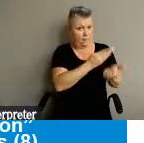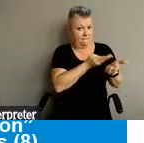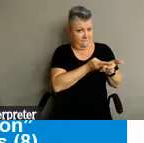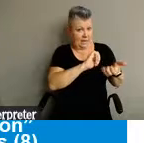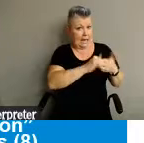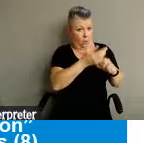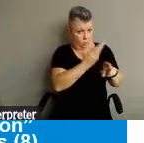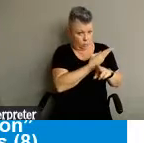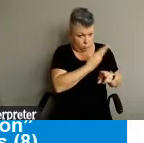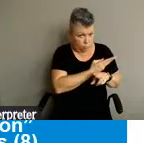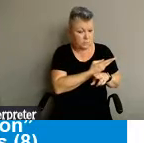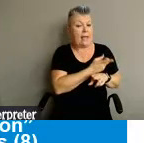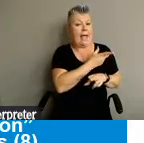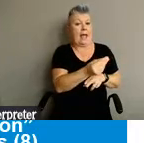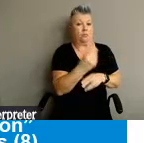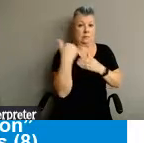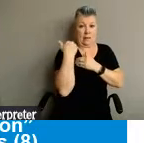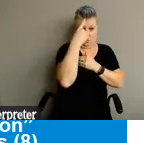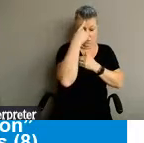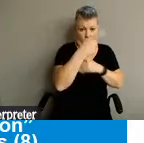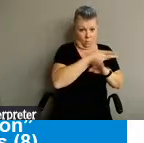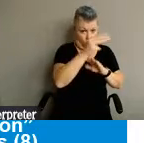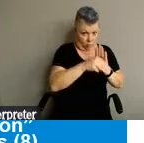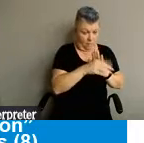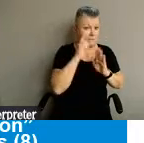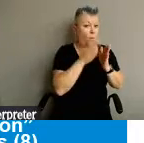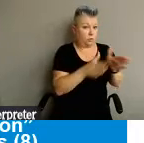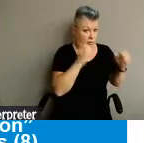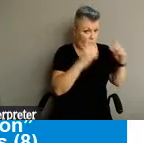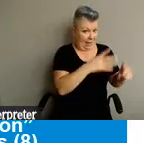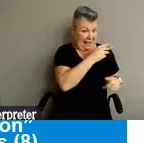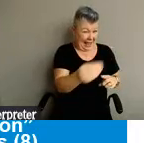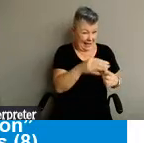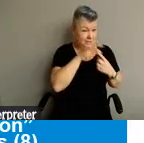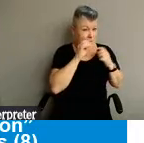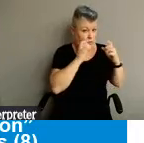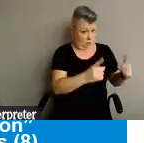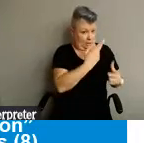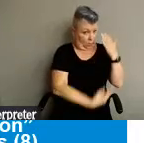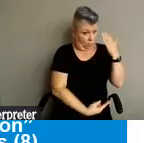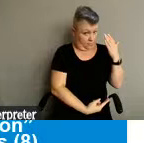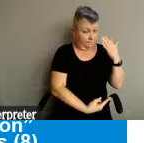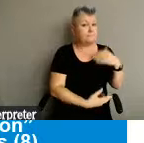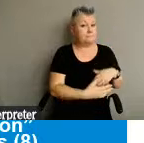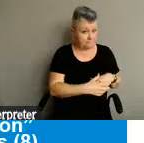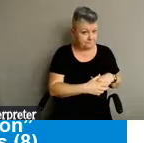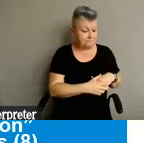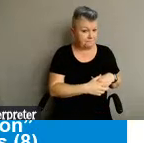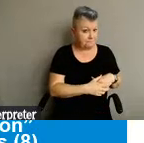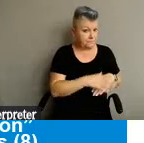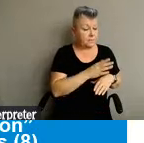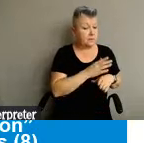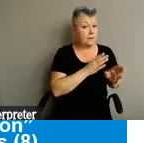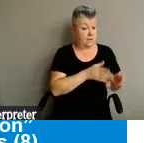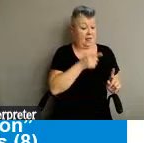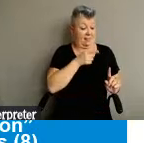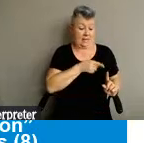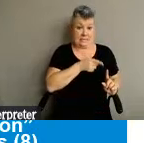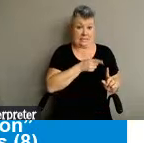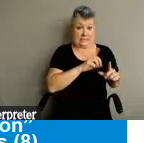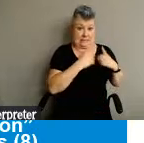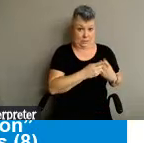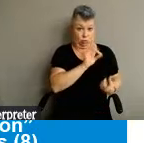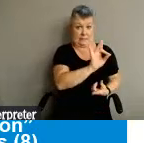as being responsible for programming for both general education as well as special education. These coalition